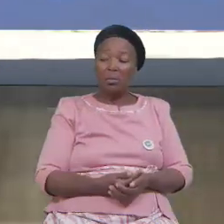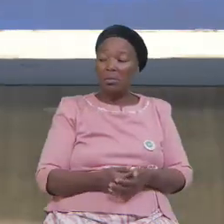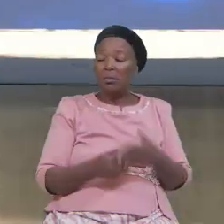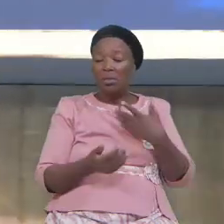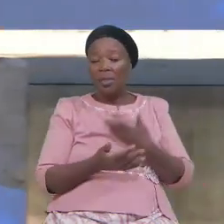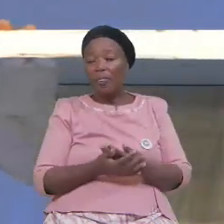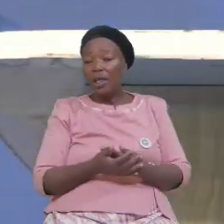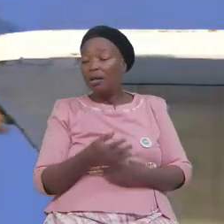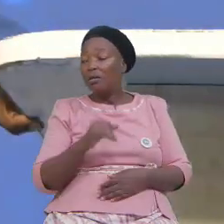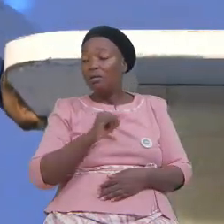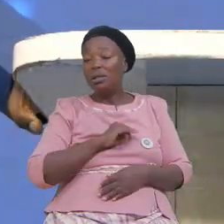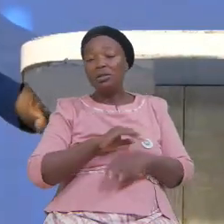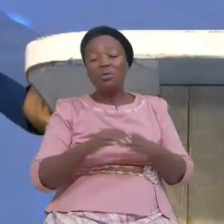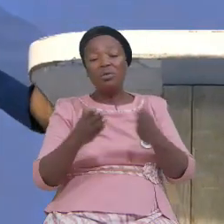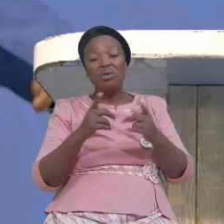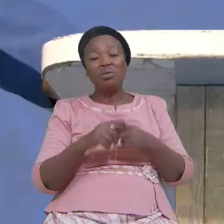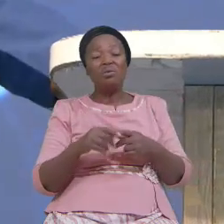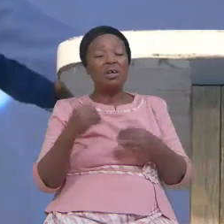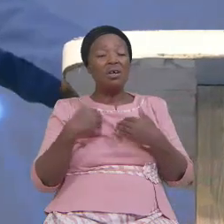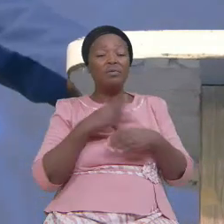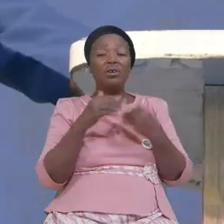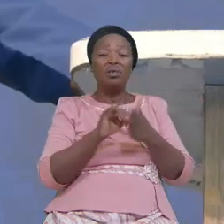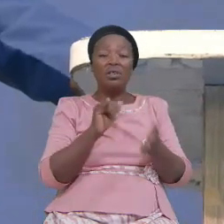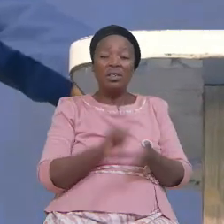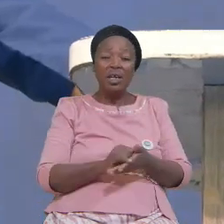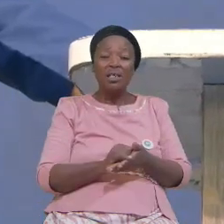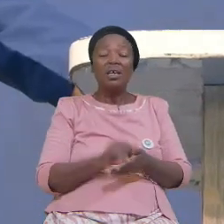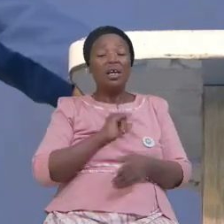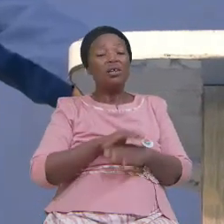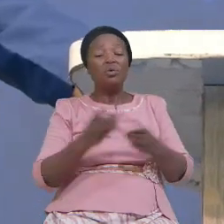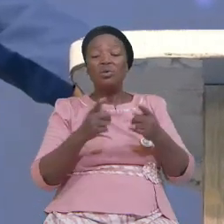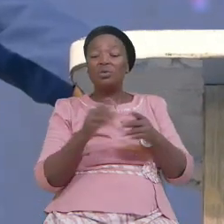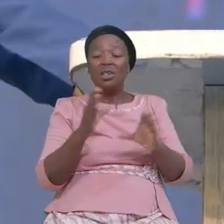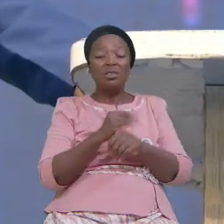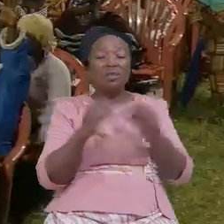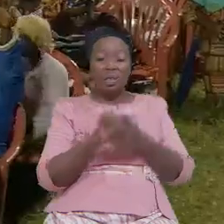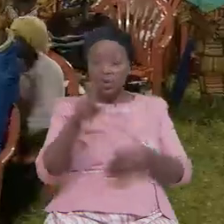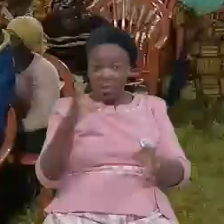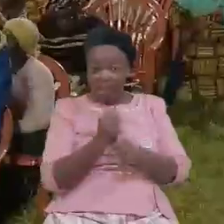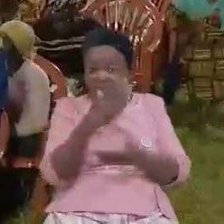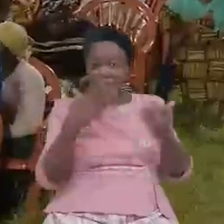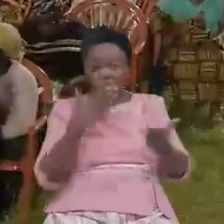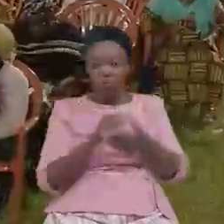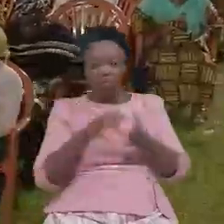I don't want to get all that, you will get something good.